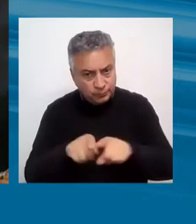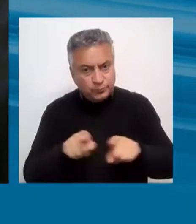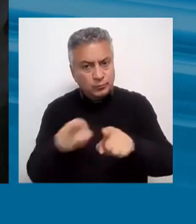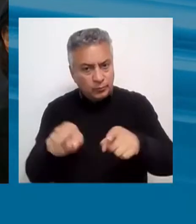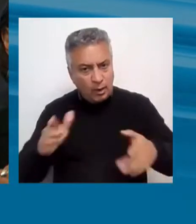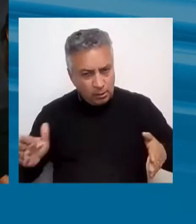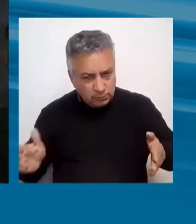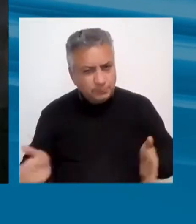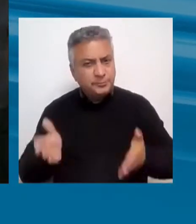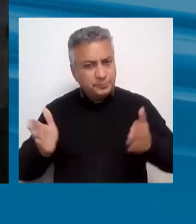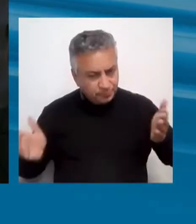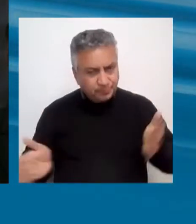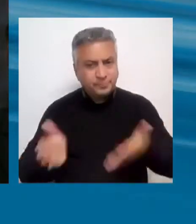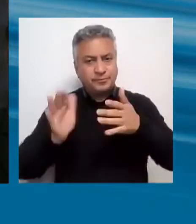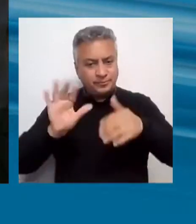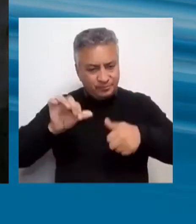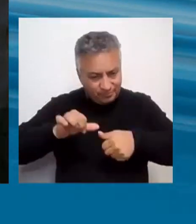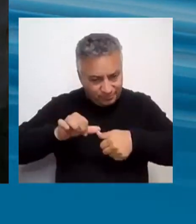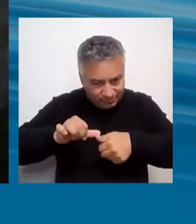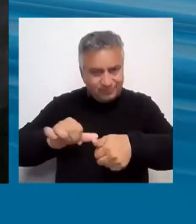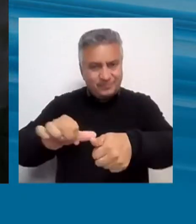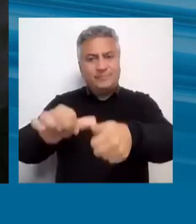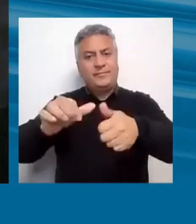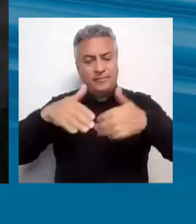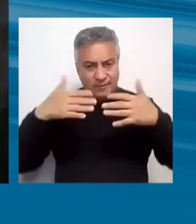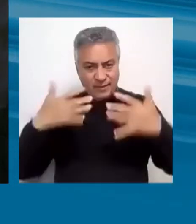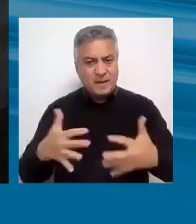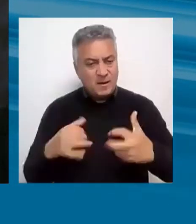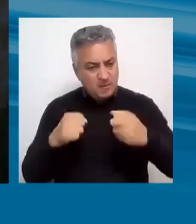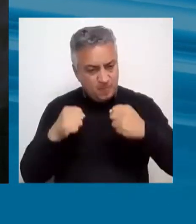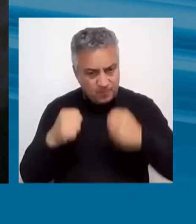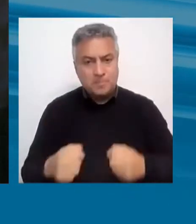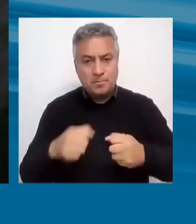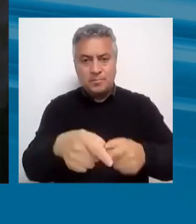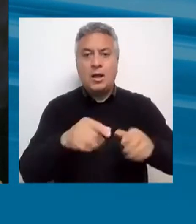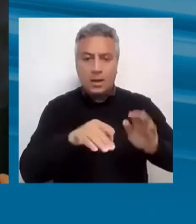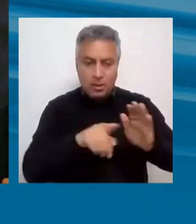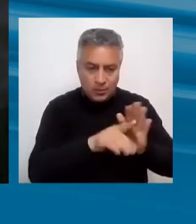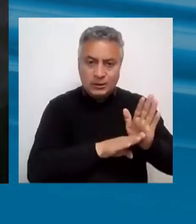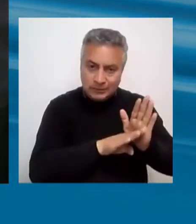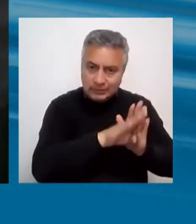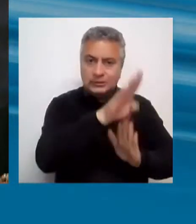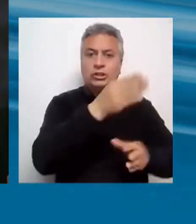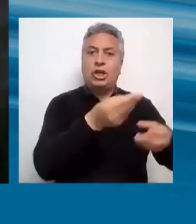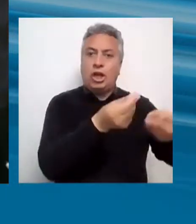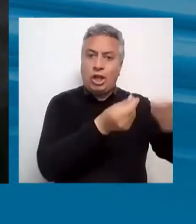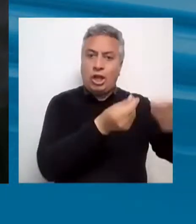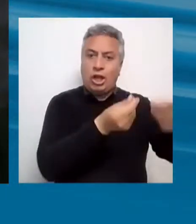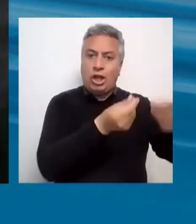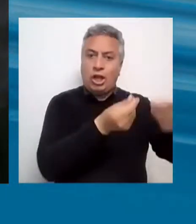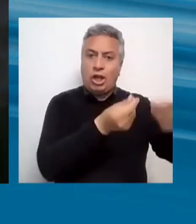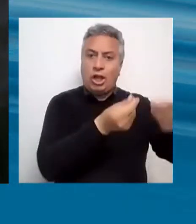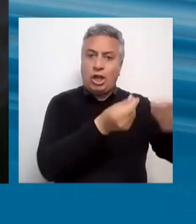needs to come from the sound, permanent promotion of economic development.